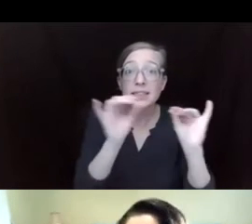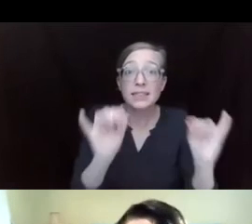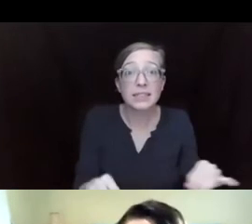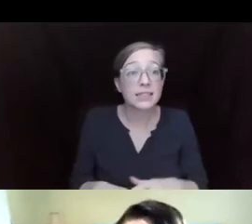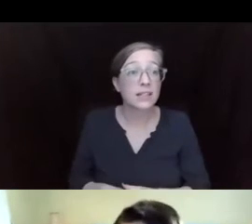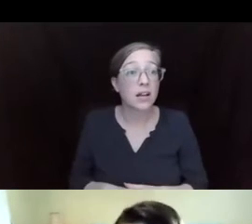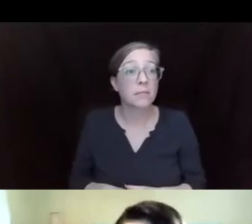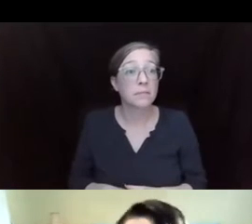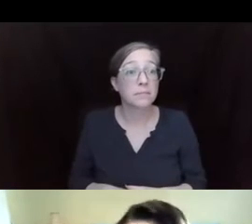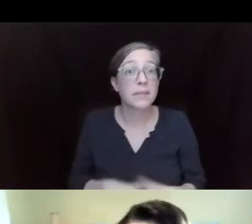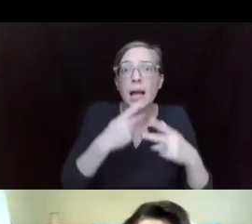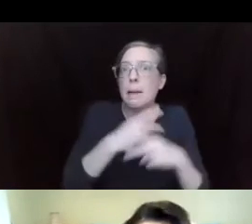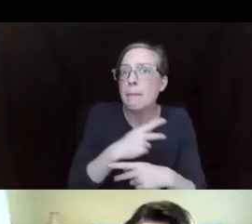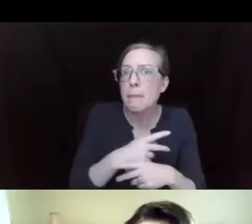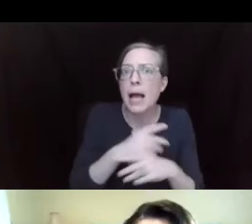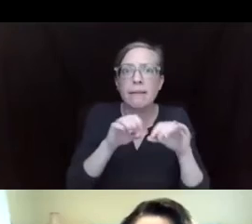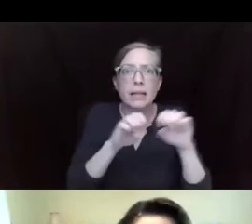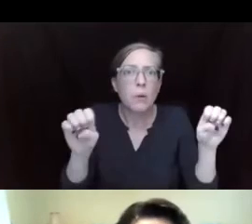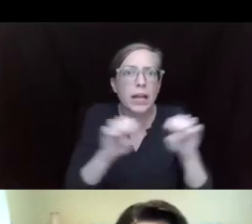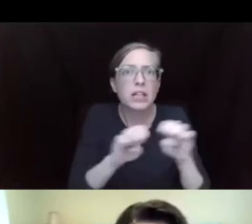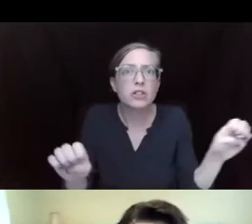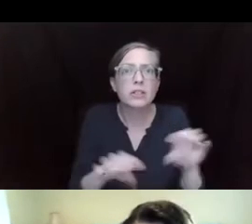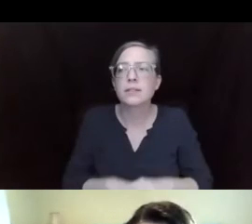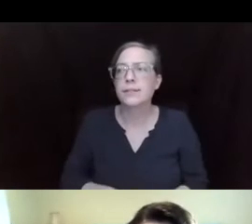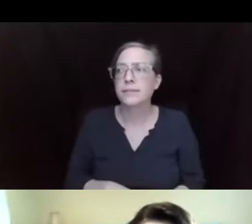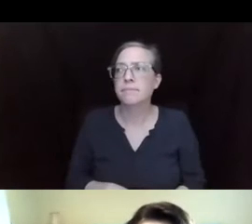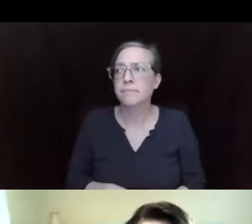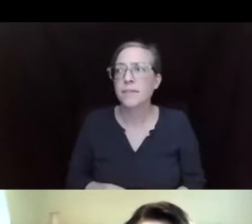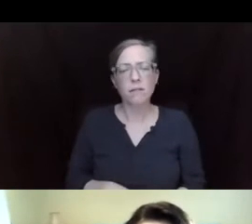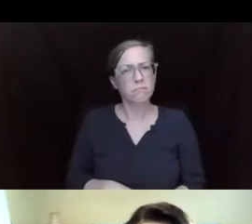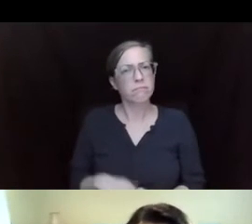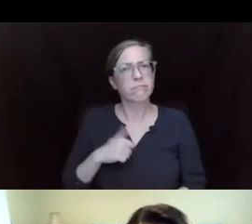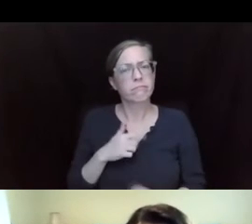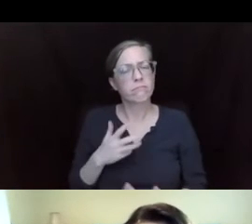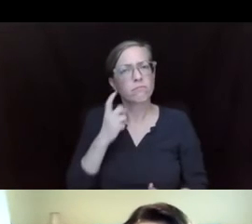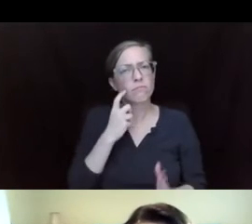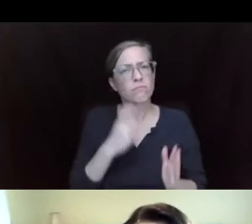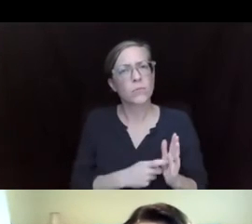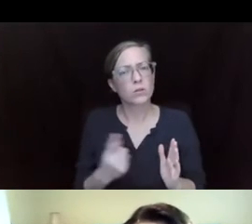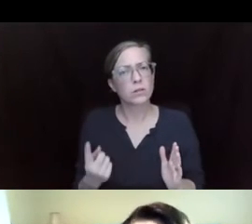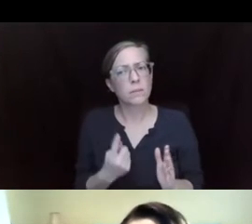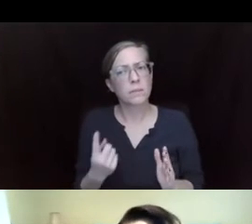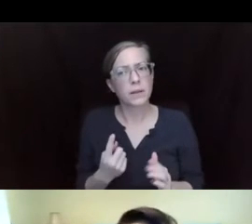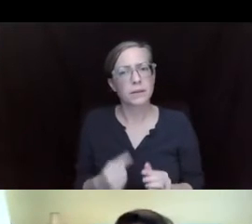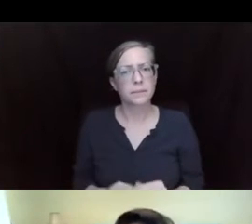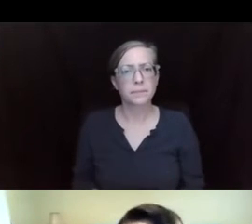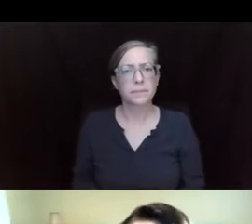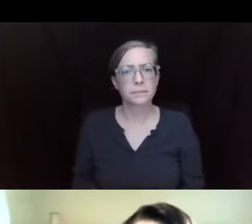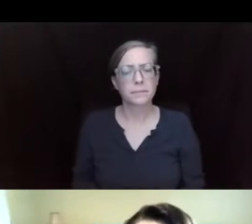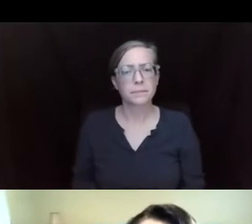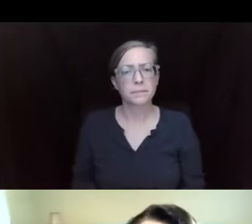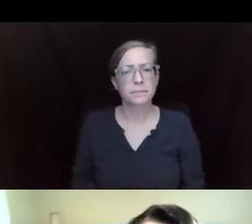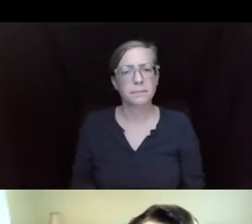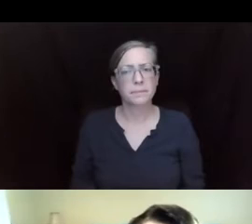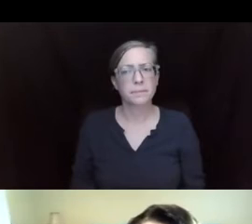and boundary conditions and all that fancy stuff. But we noticed something. The results from the model, they never matched